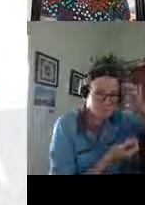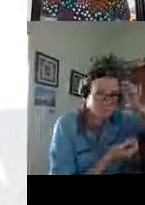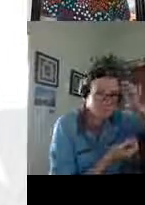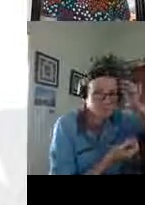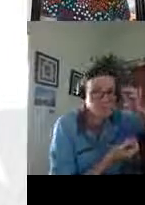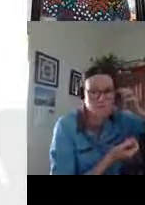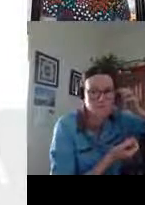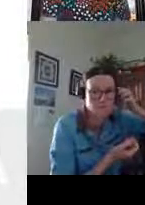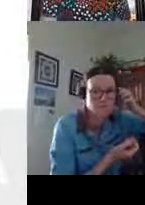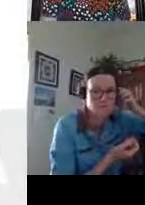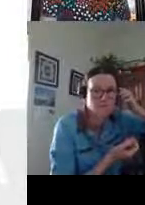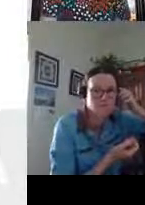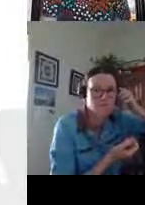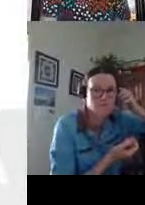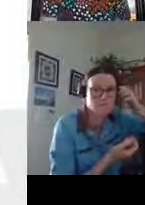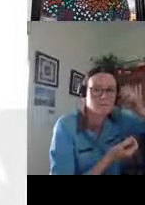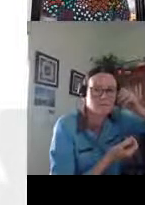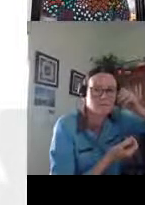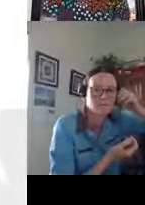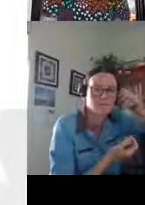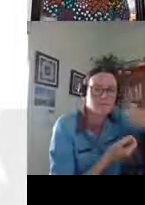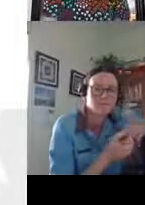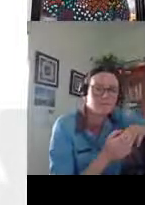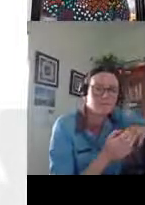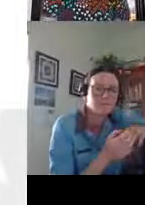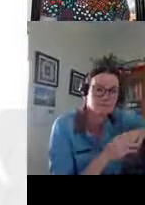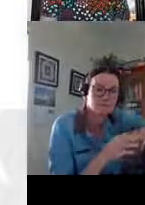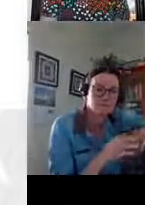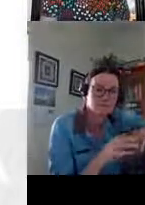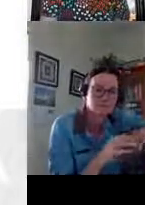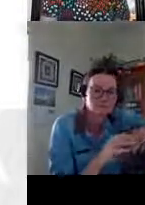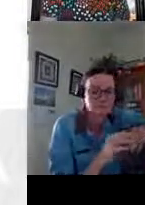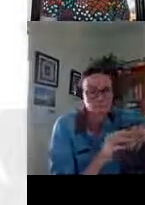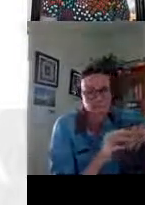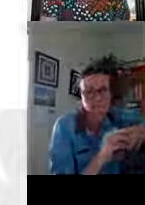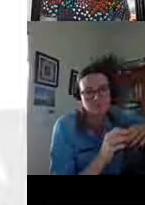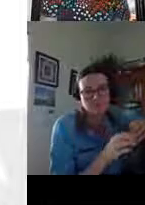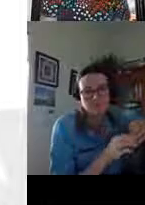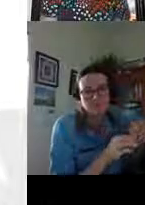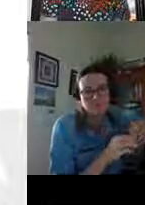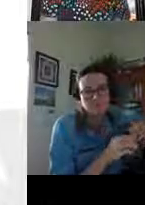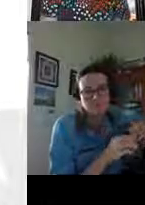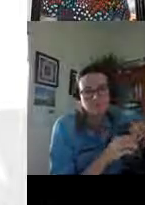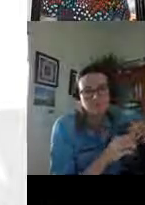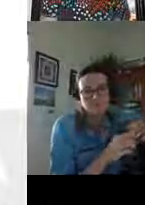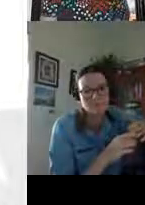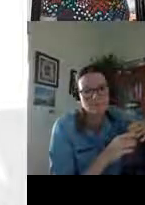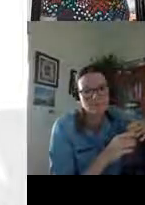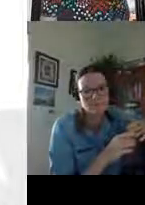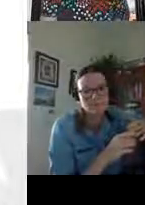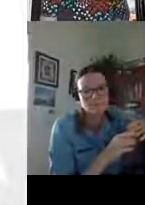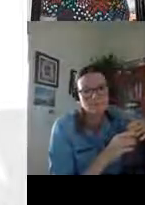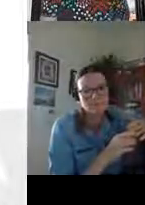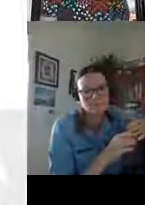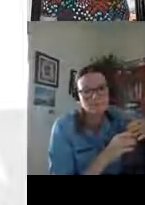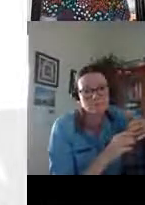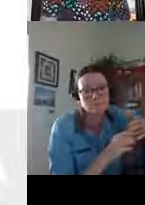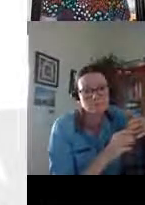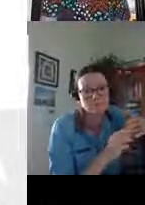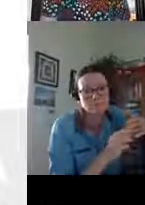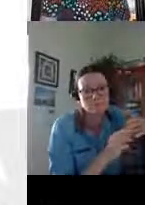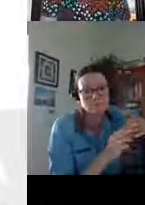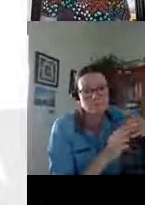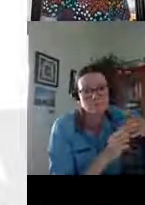would be able to use. So this is what the microgrid looks like when it's running. And you can see here that we've got